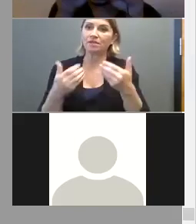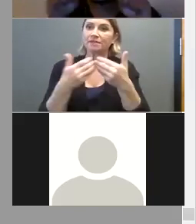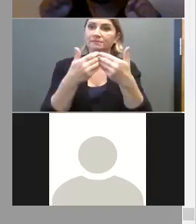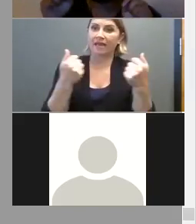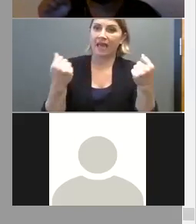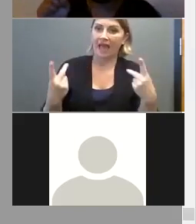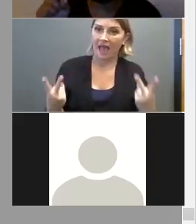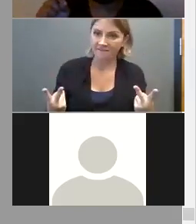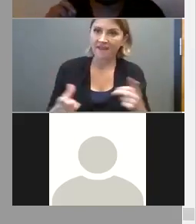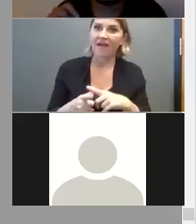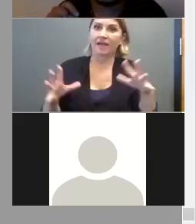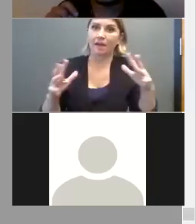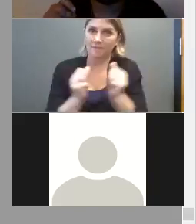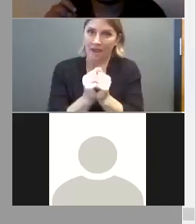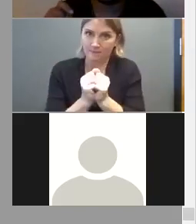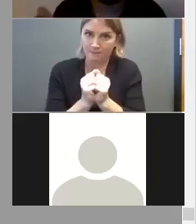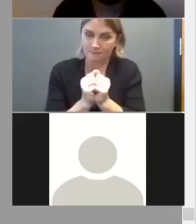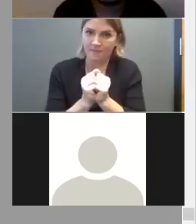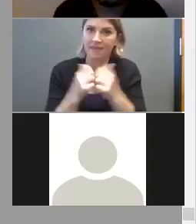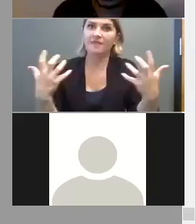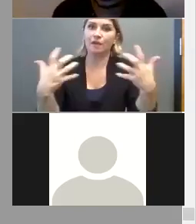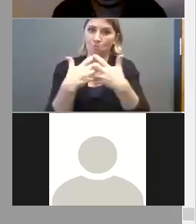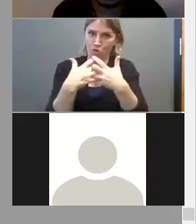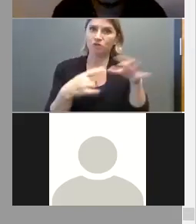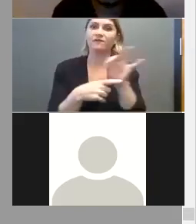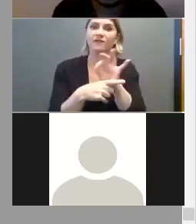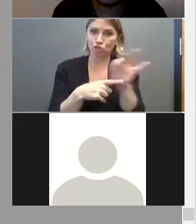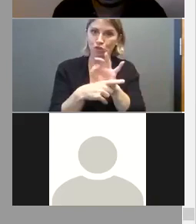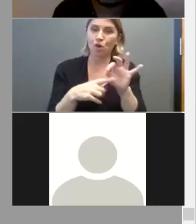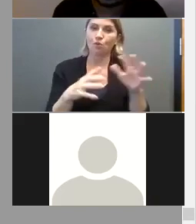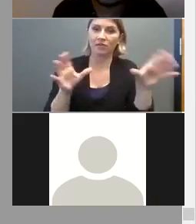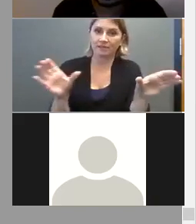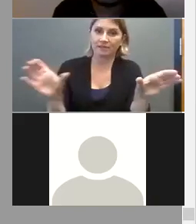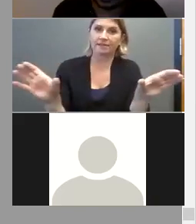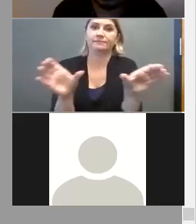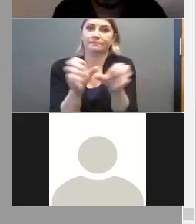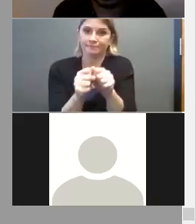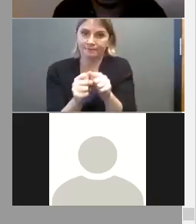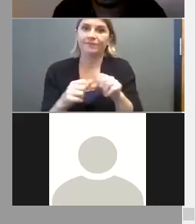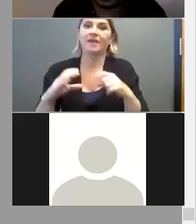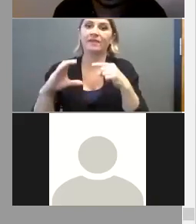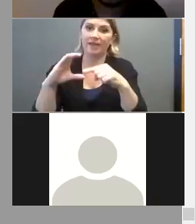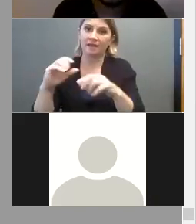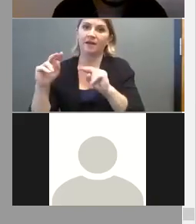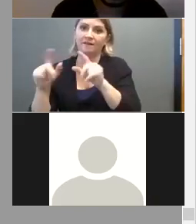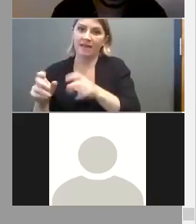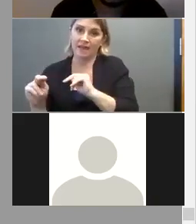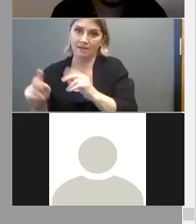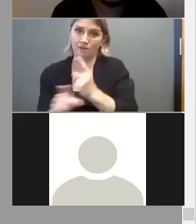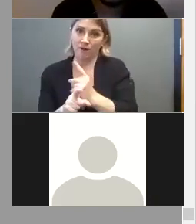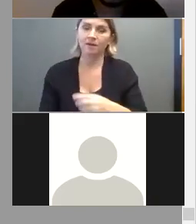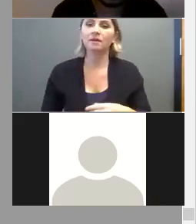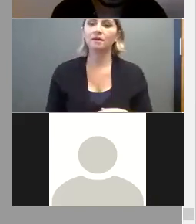and combining them in a merge function where the combination function requires theta of n, right?